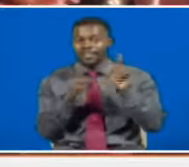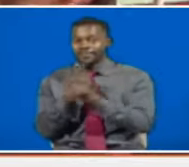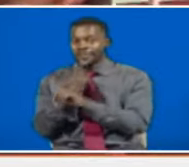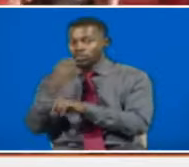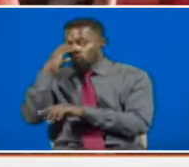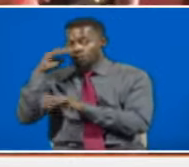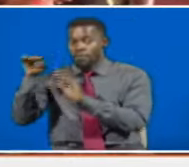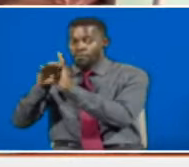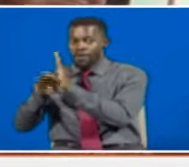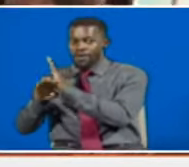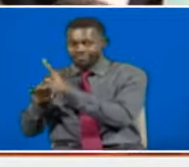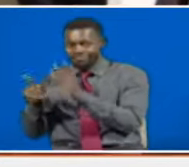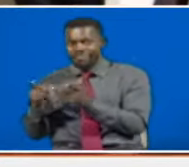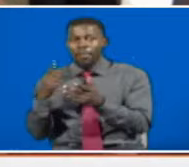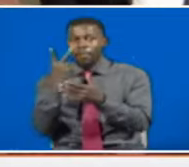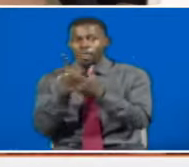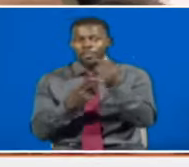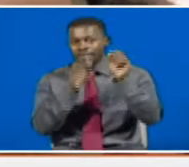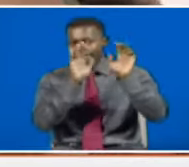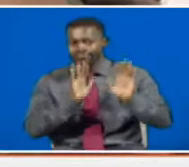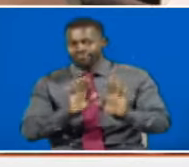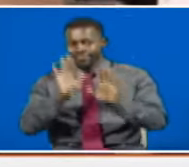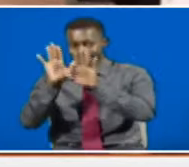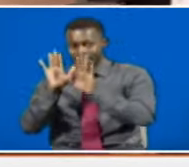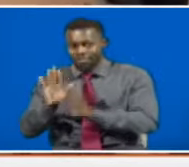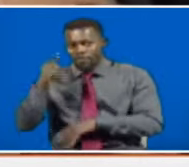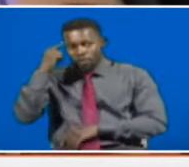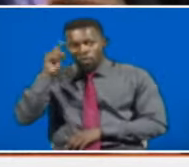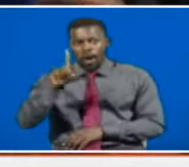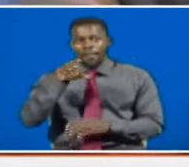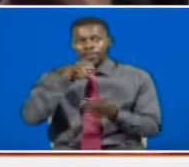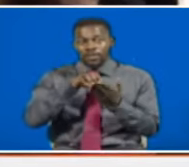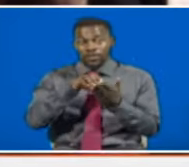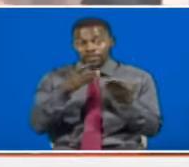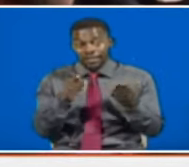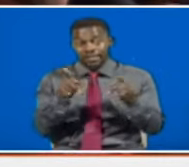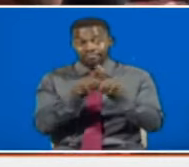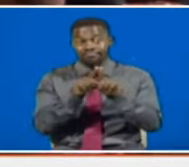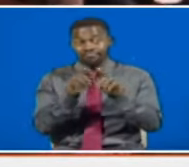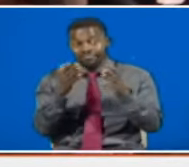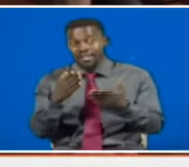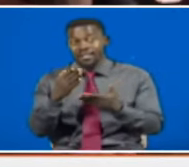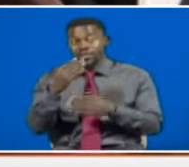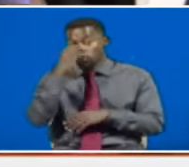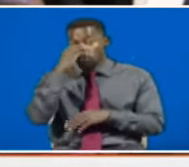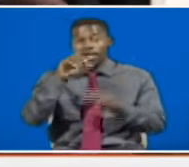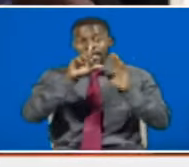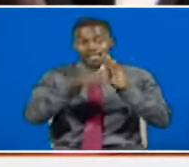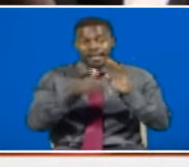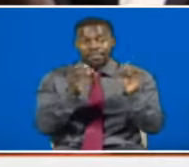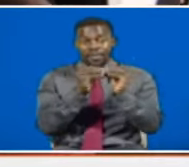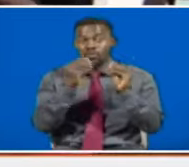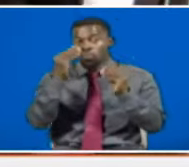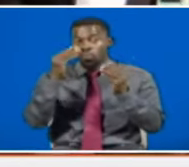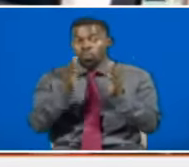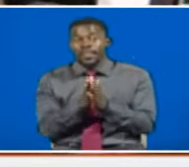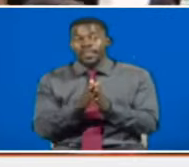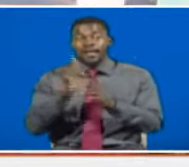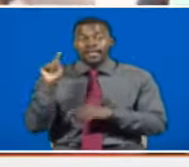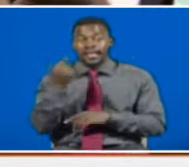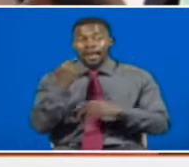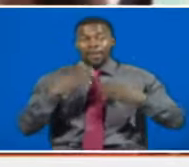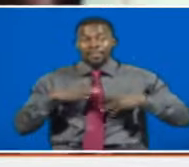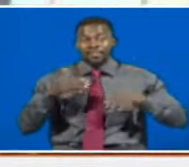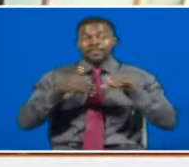President Ruto jetted out of the country Tuesday evening and held a meeting with the Kenyan diaspora living in Ghana. The president adding that the Kenyans in